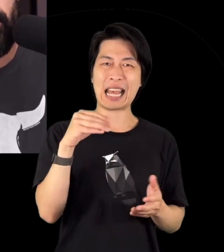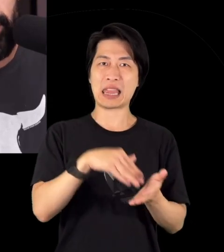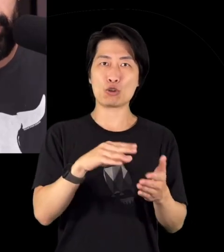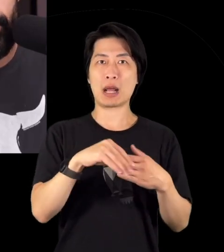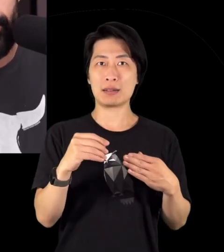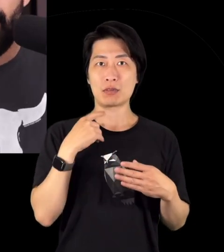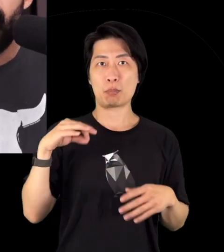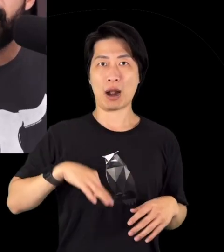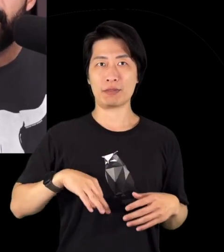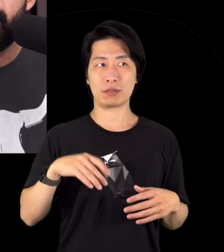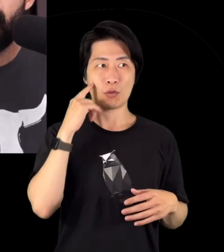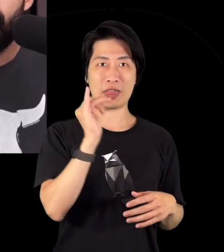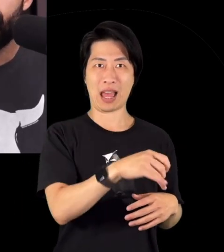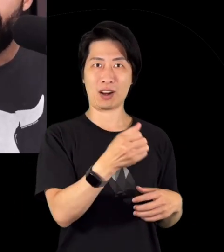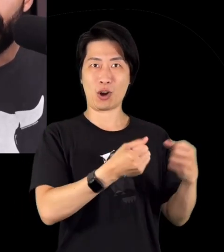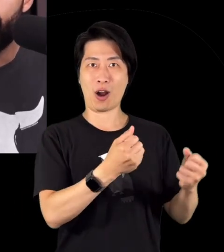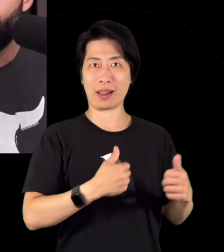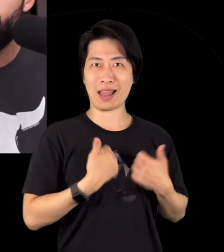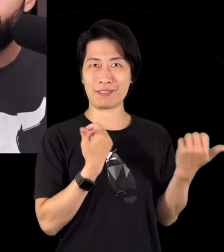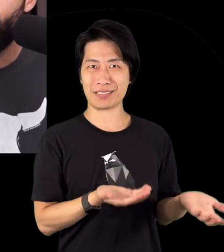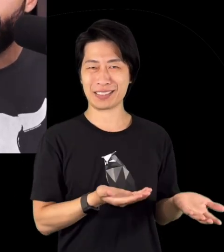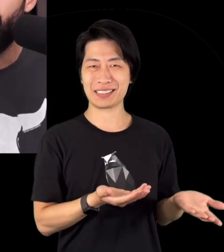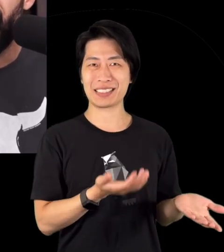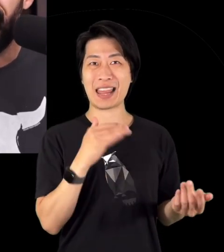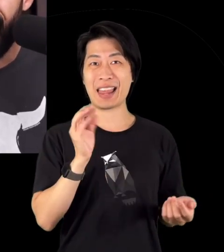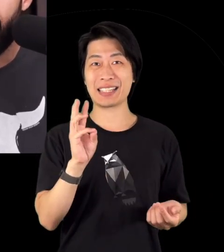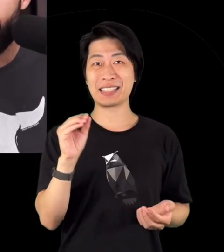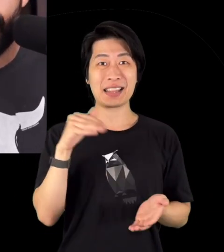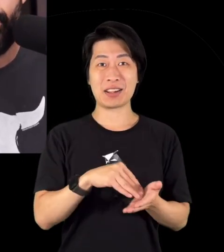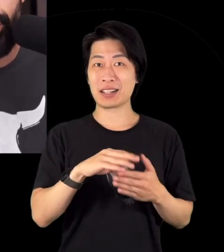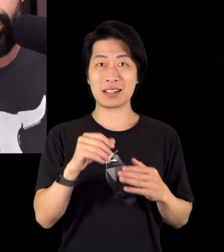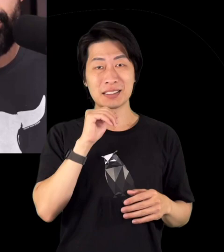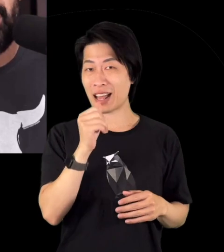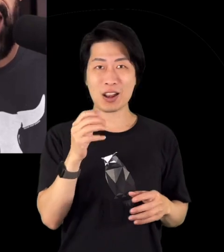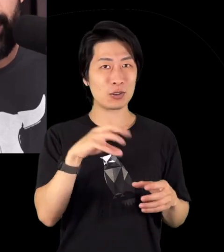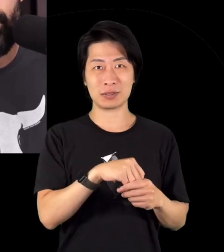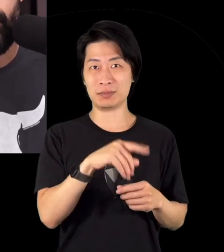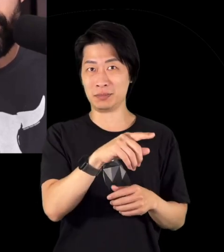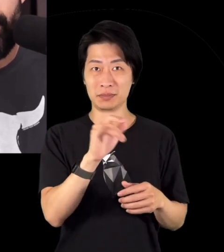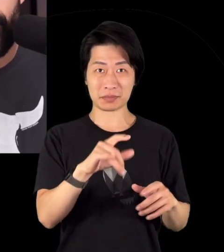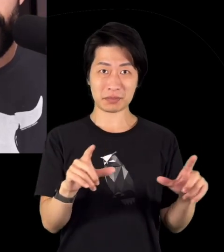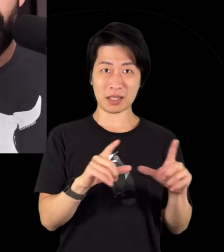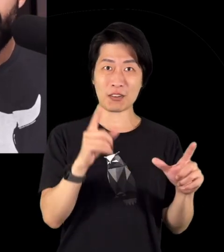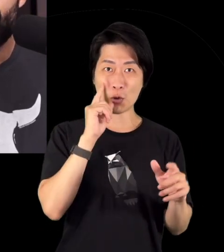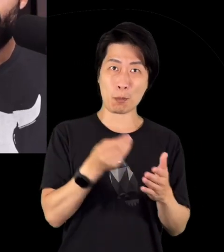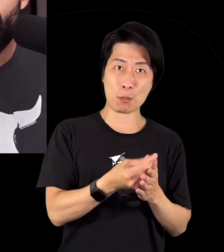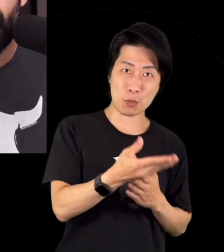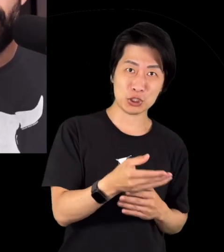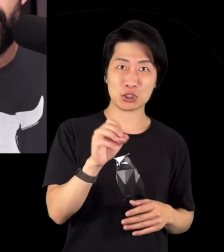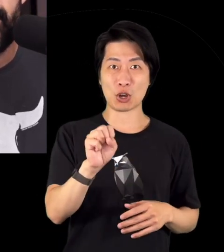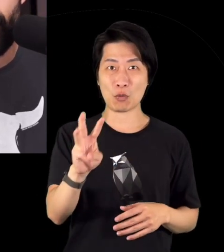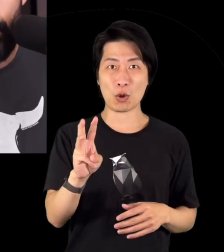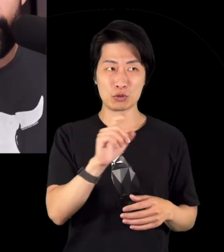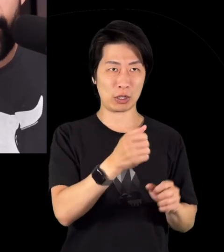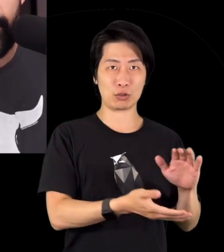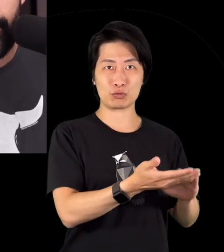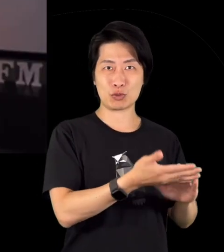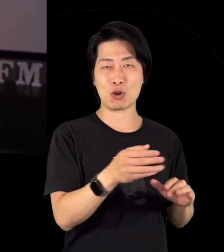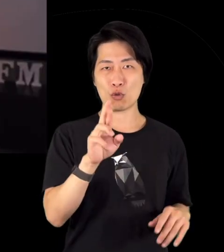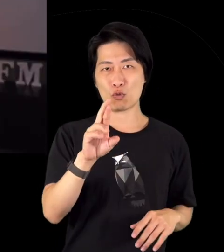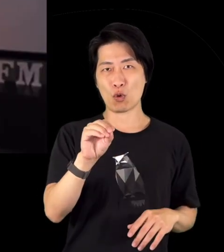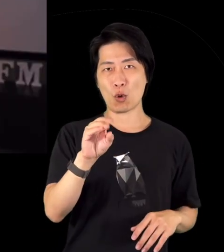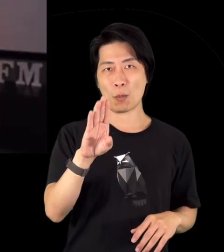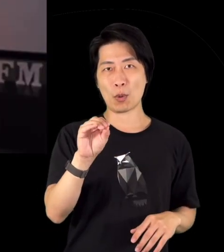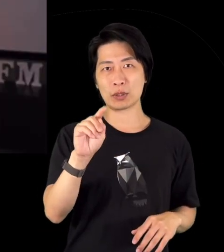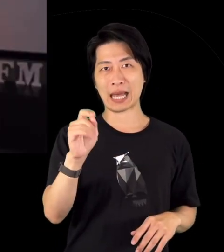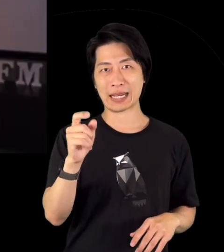life of the vehicle. And that $60,000 doesn't include a license to purchase the actual software so you can run it as a robotaxi. And so